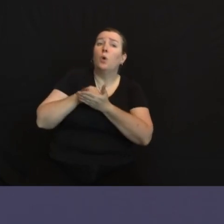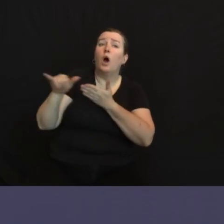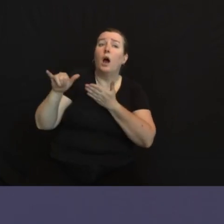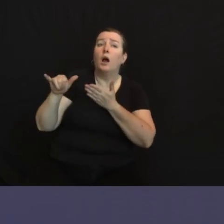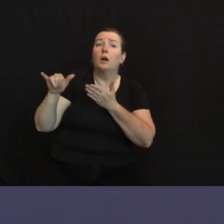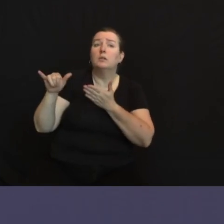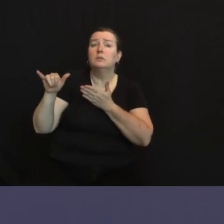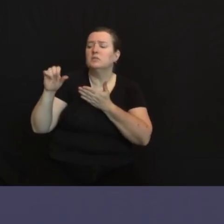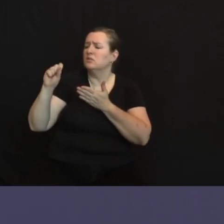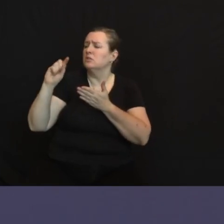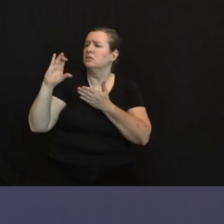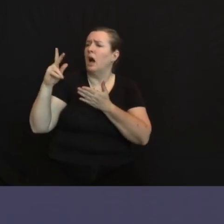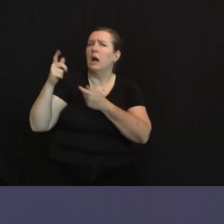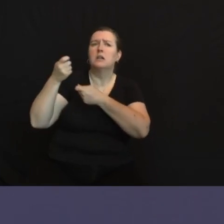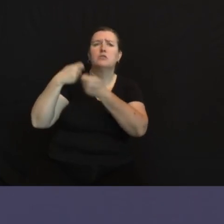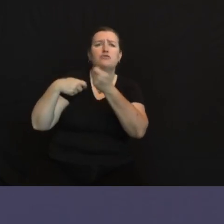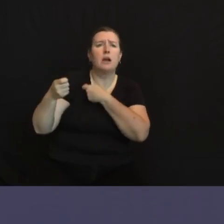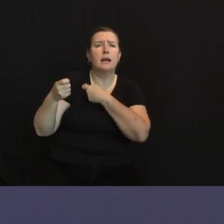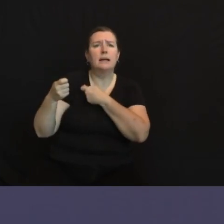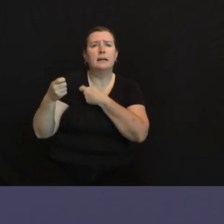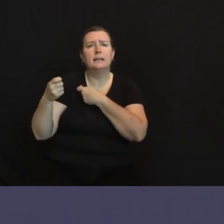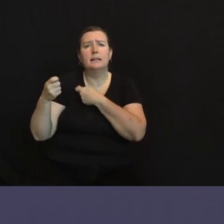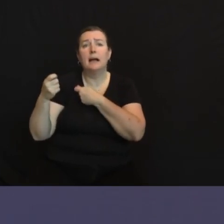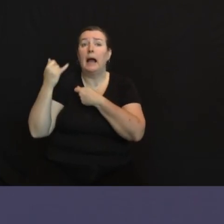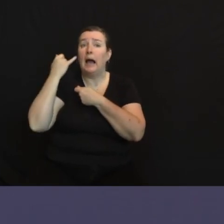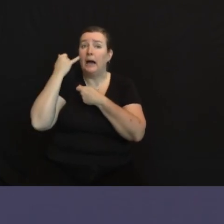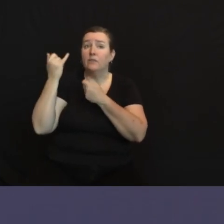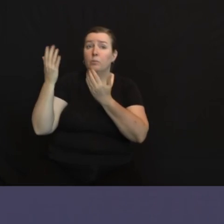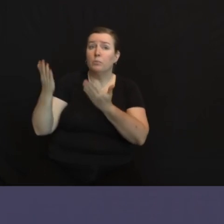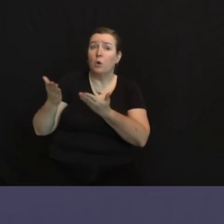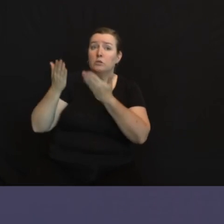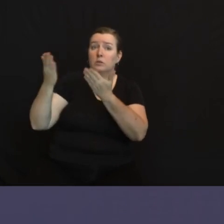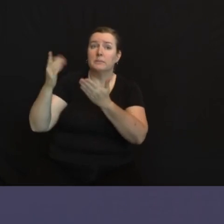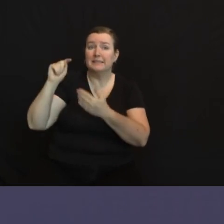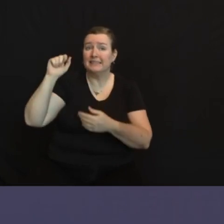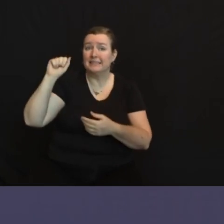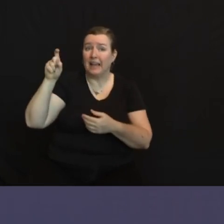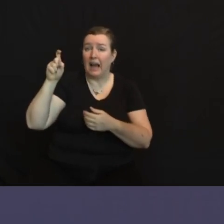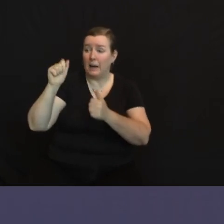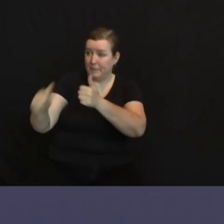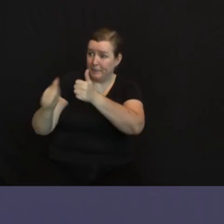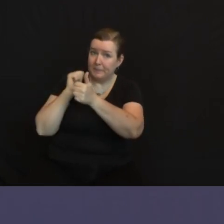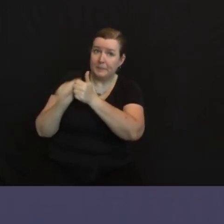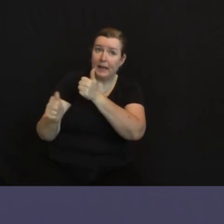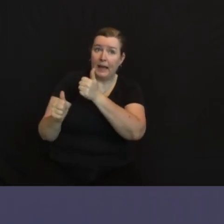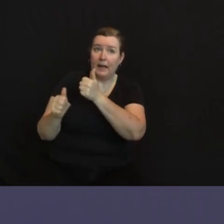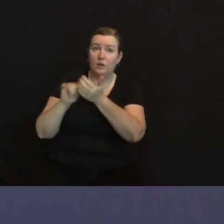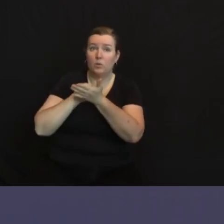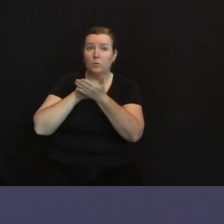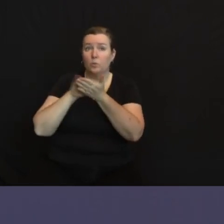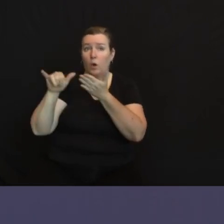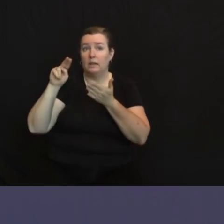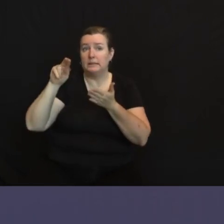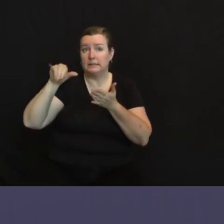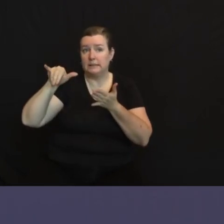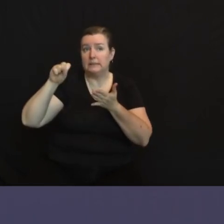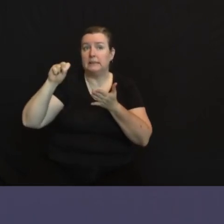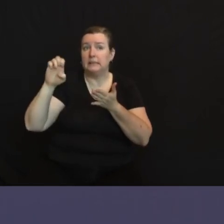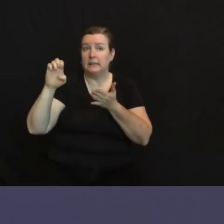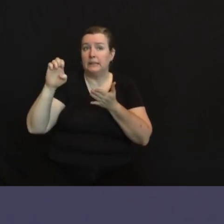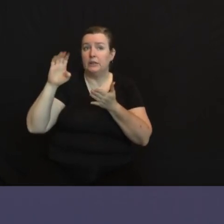that if the proposed tax is passed and you sign it, that they would move out of the state. Senator Sweeney and